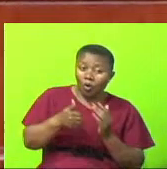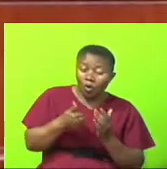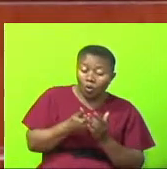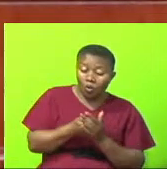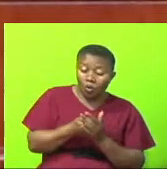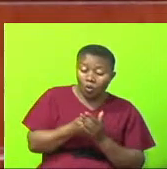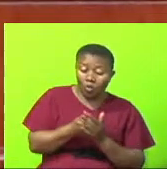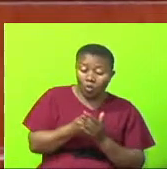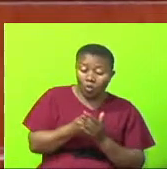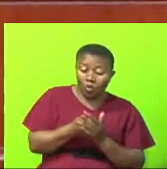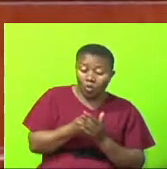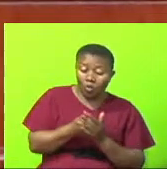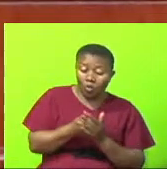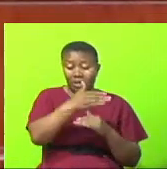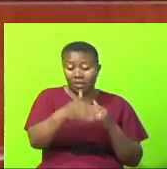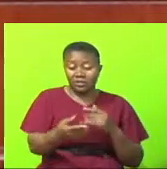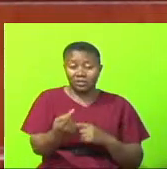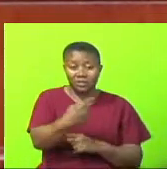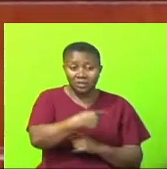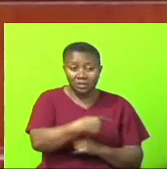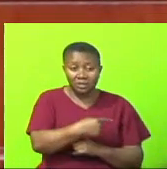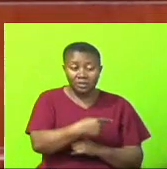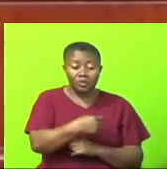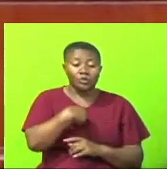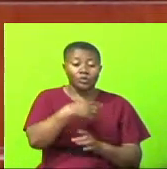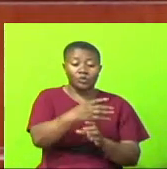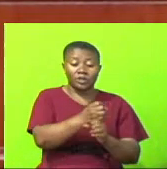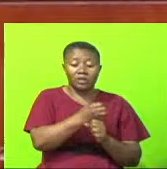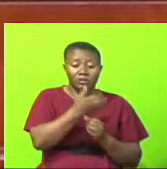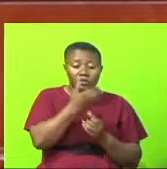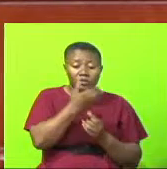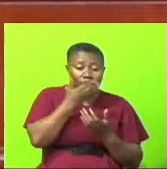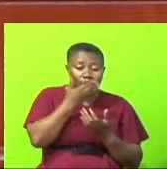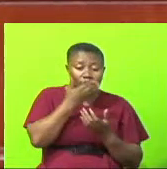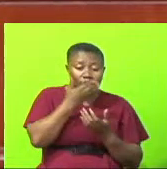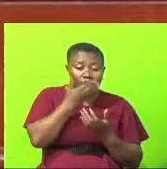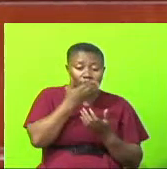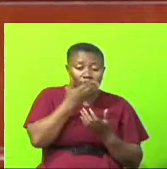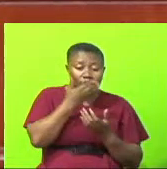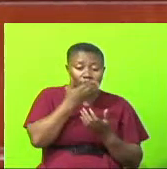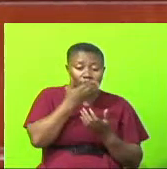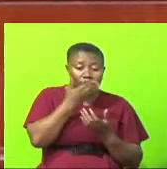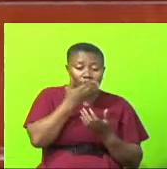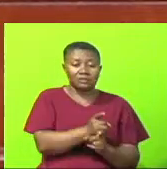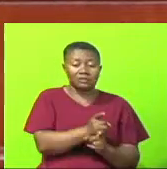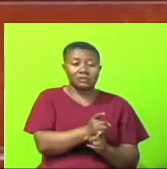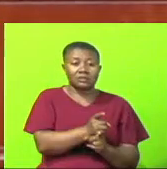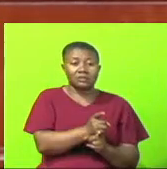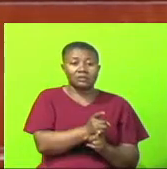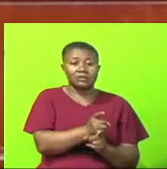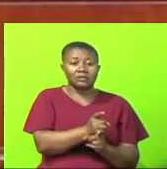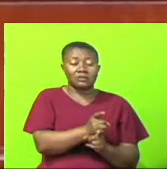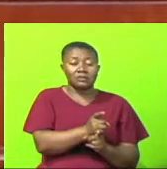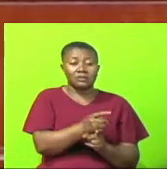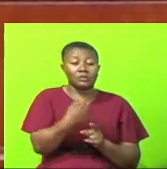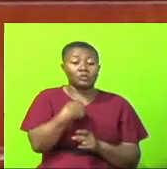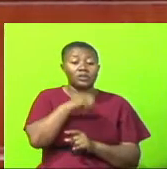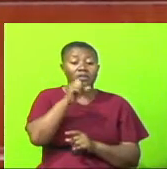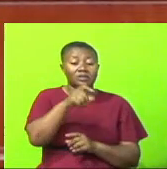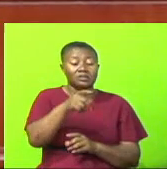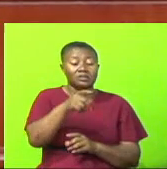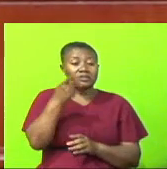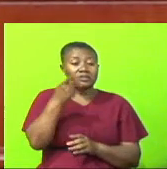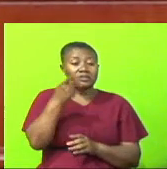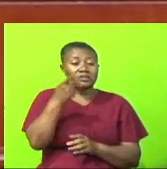day, justice would have not only been done, but would have been seen to be